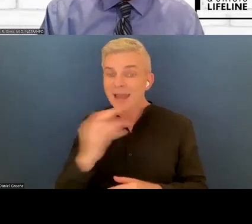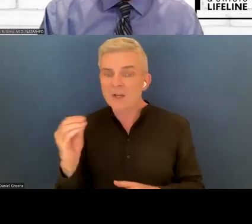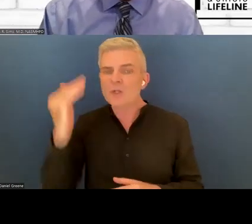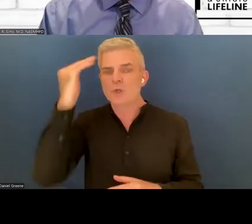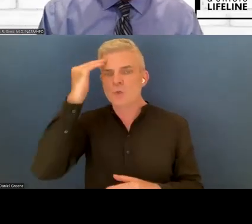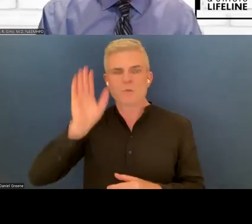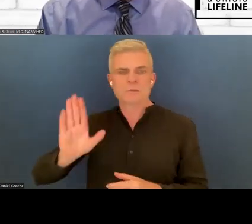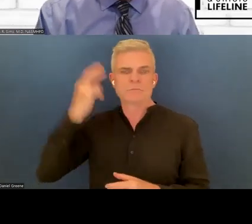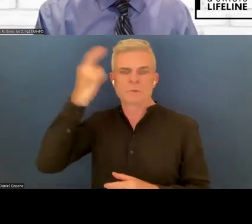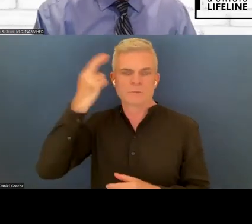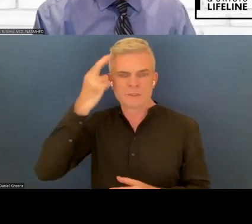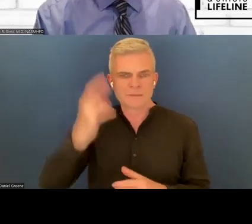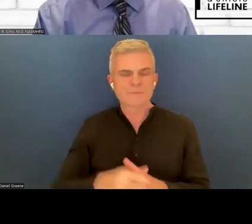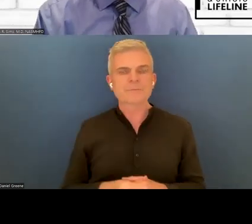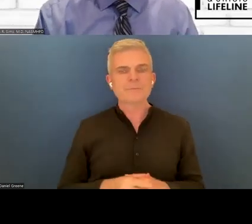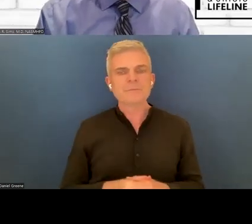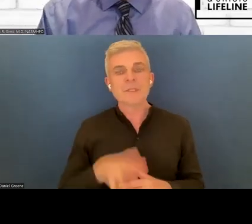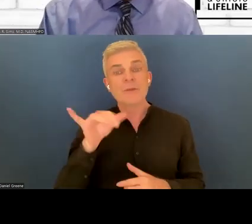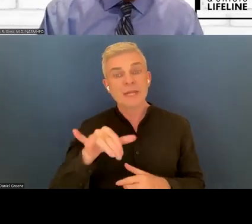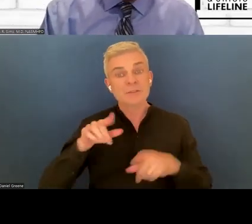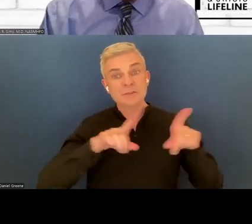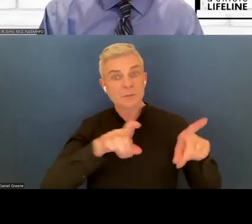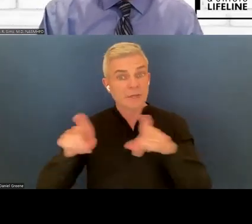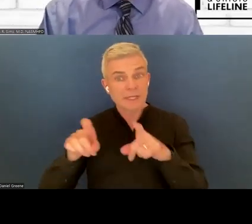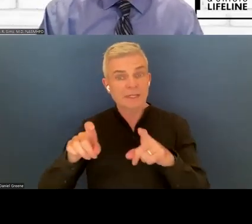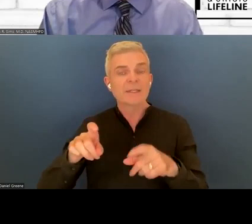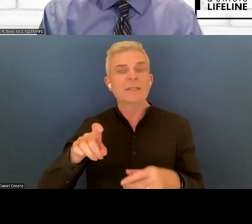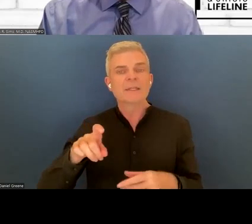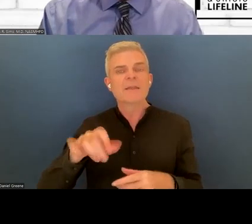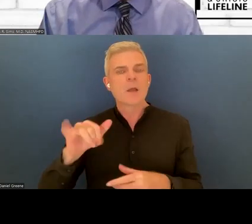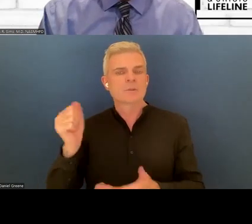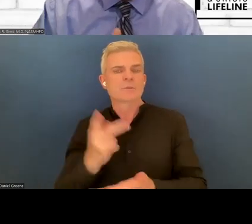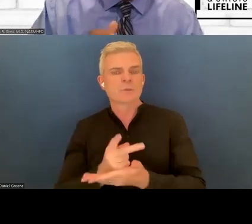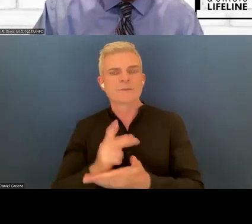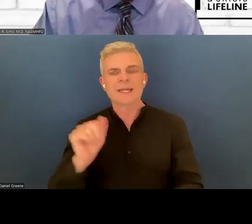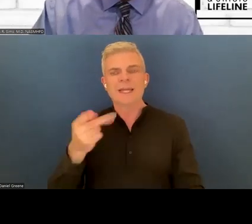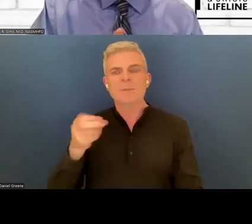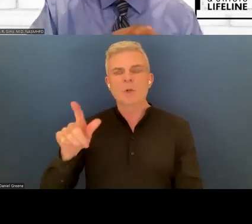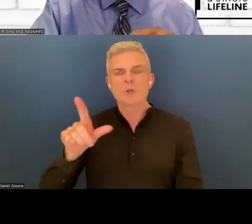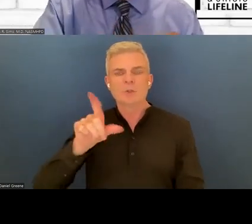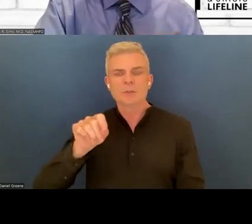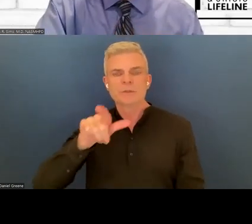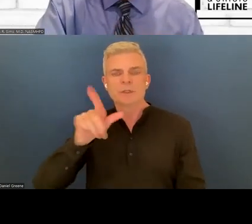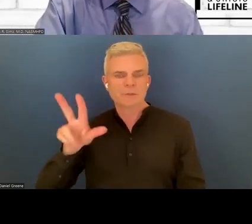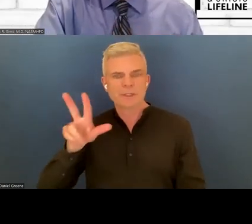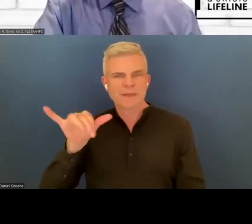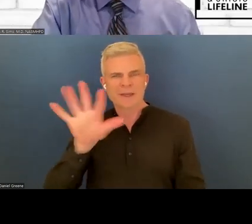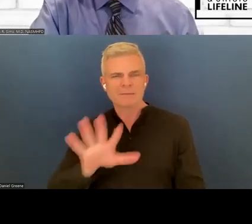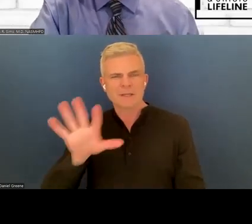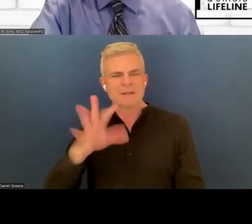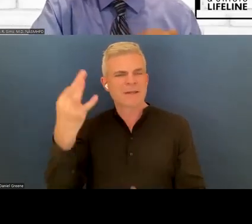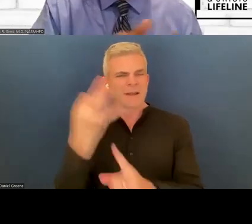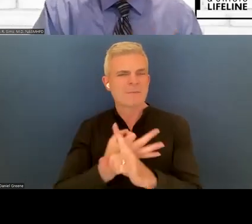its purpose. Now, this survey was sanctioned April of 2023, which at the time would have been about 9